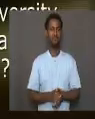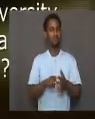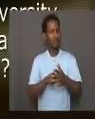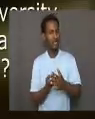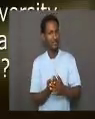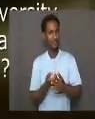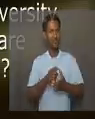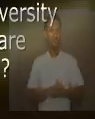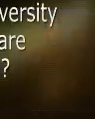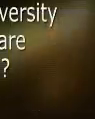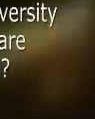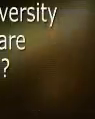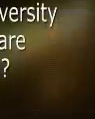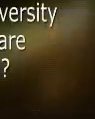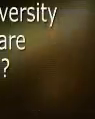Begin.